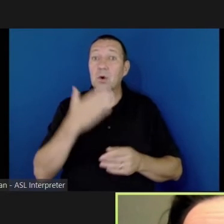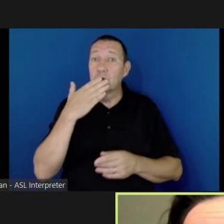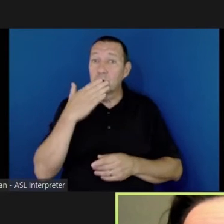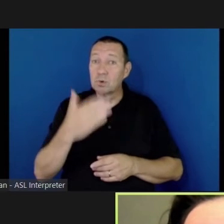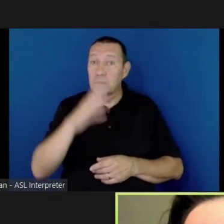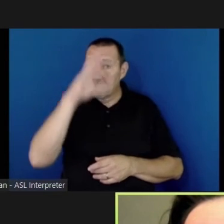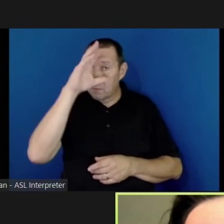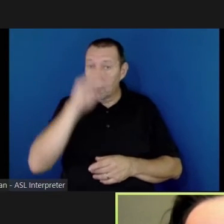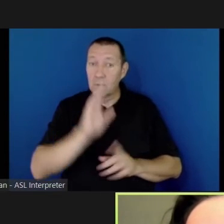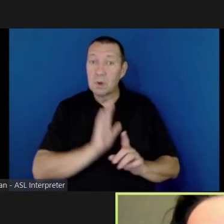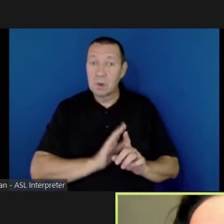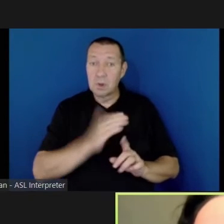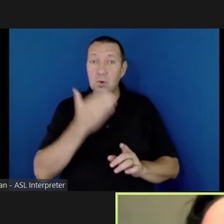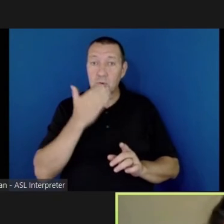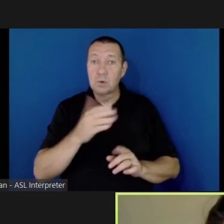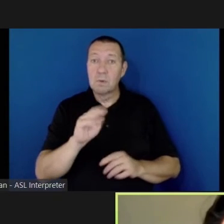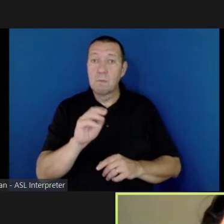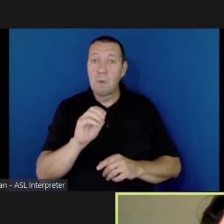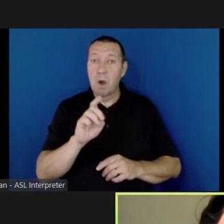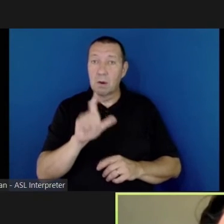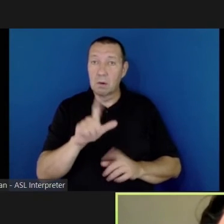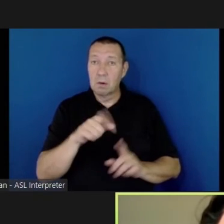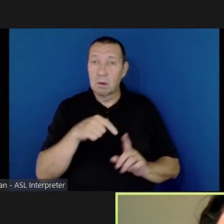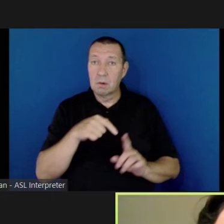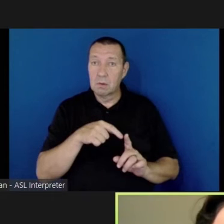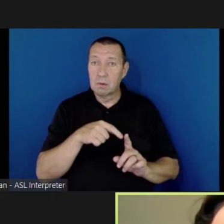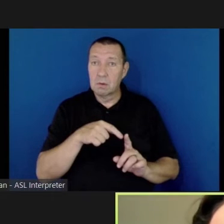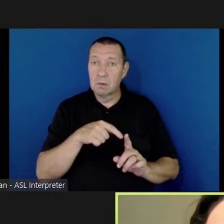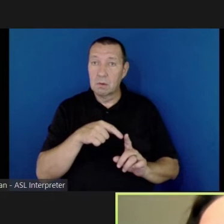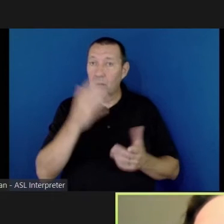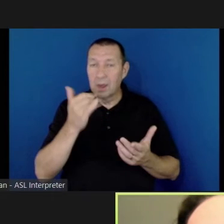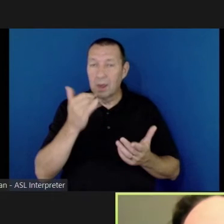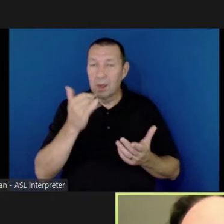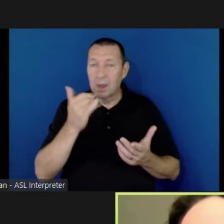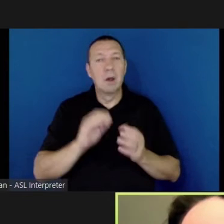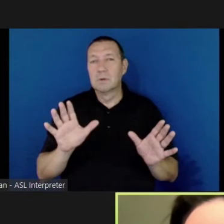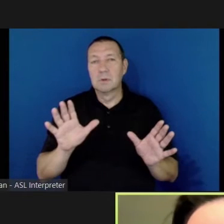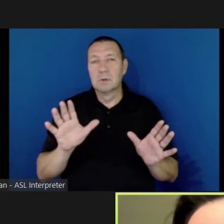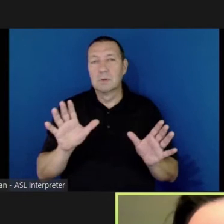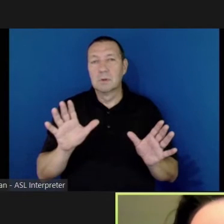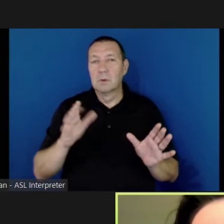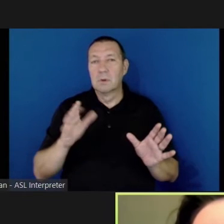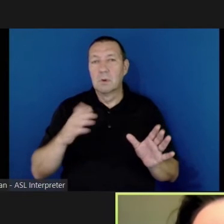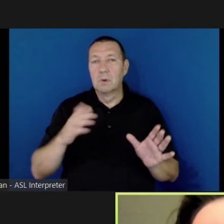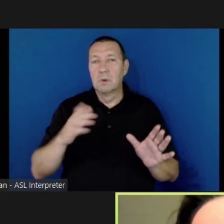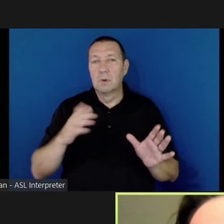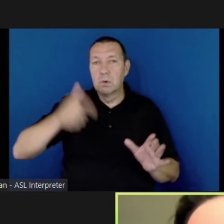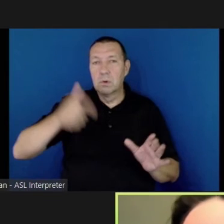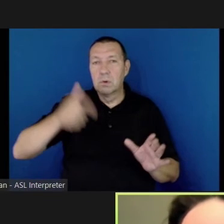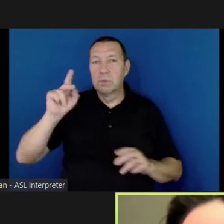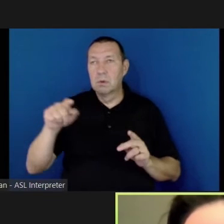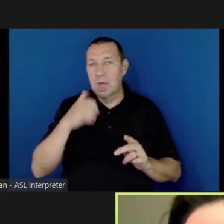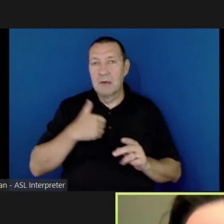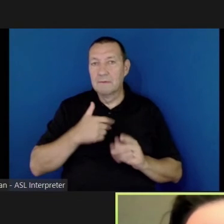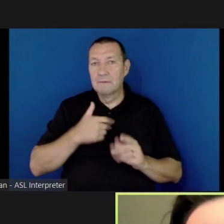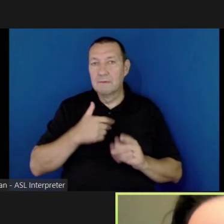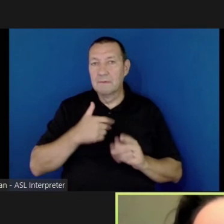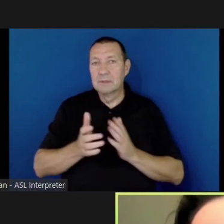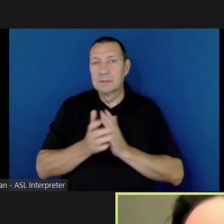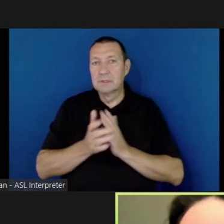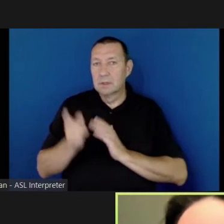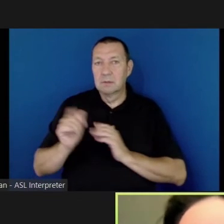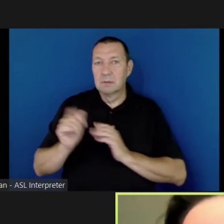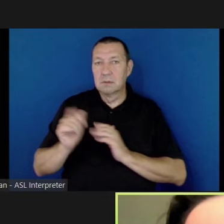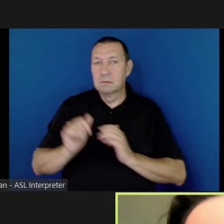should look like. Because let's face it, grown-ups don't always have the skill or will to create change,